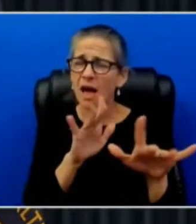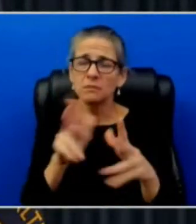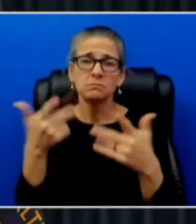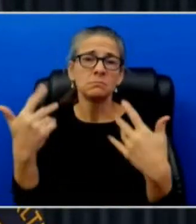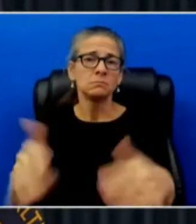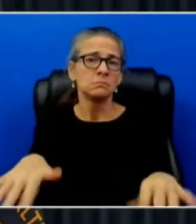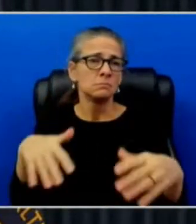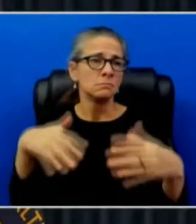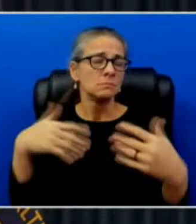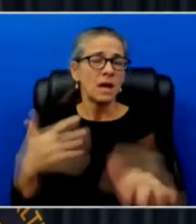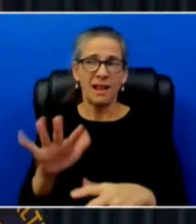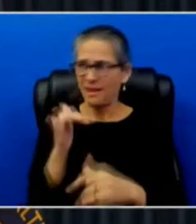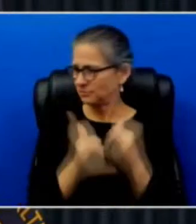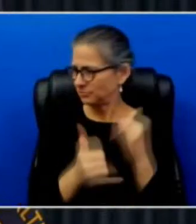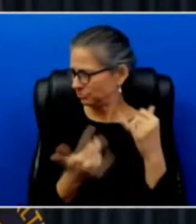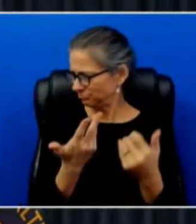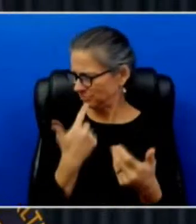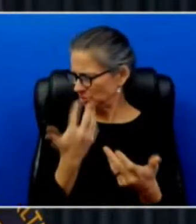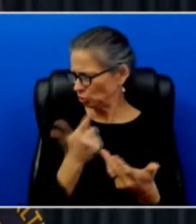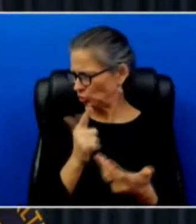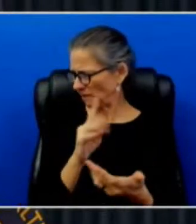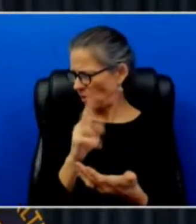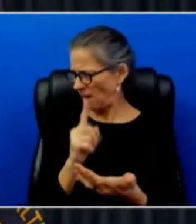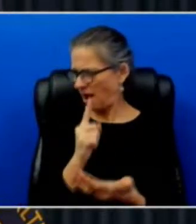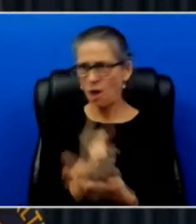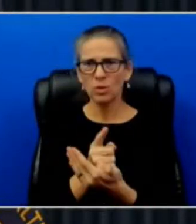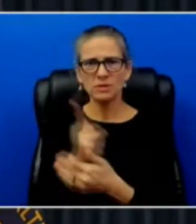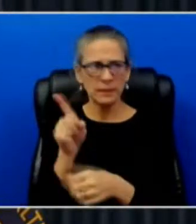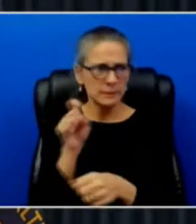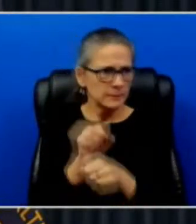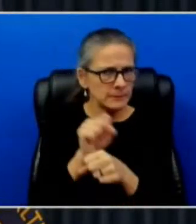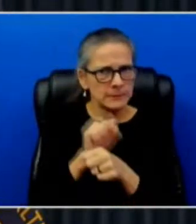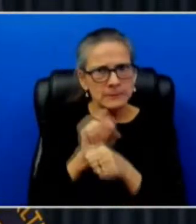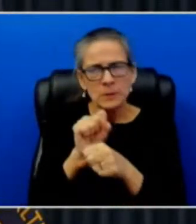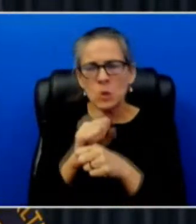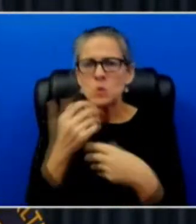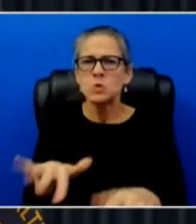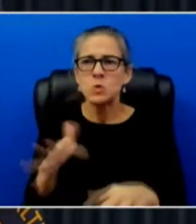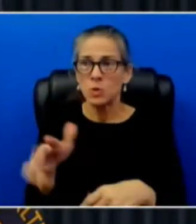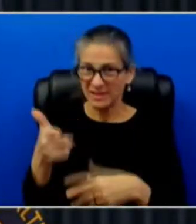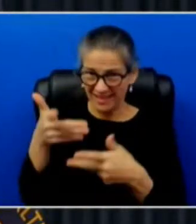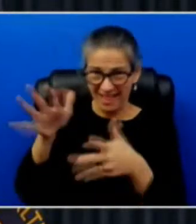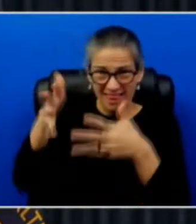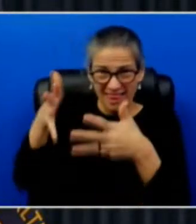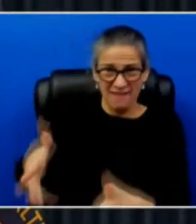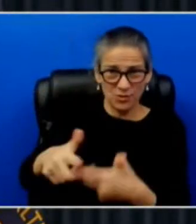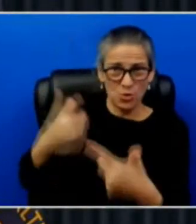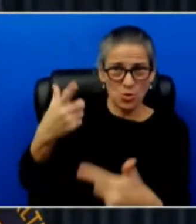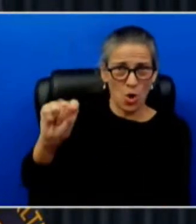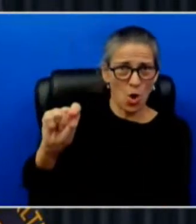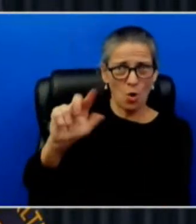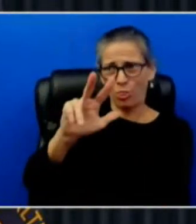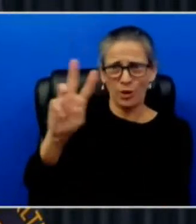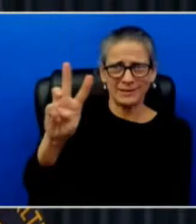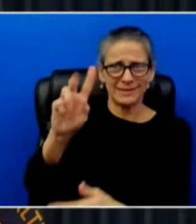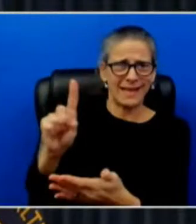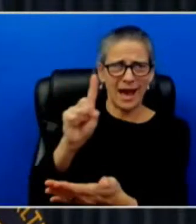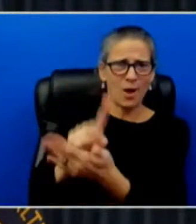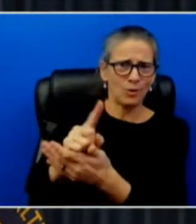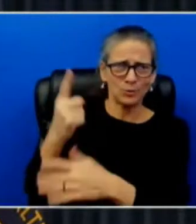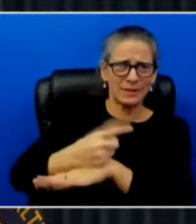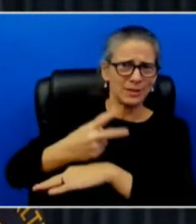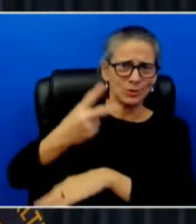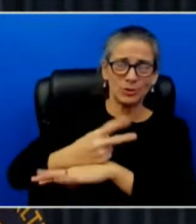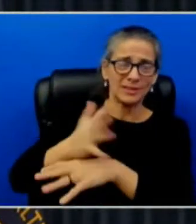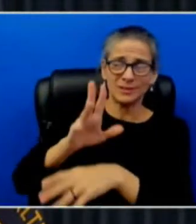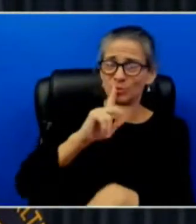past 24 hours as they prepare, and probably have another at least 24 to 36 hours of difficult work ahead of them. And hats off to the